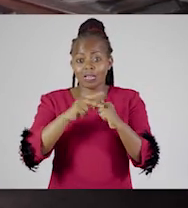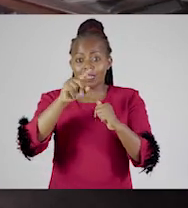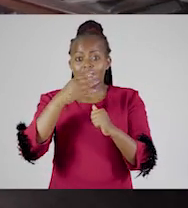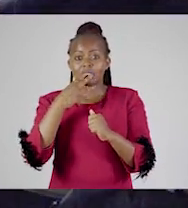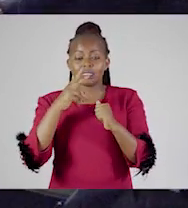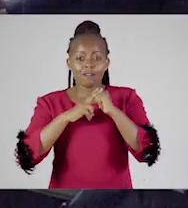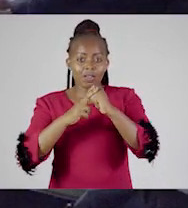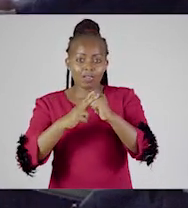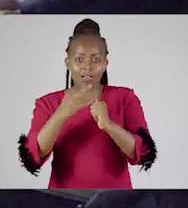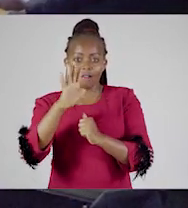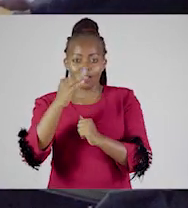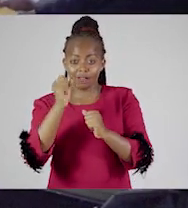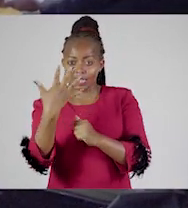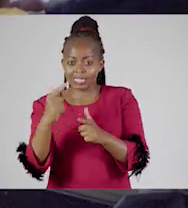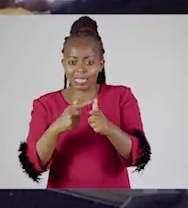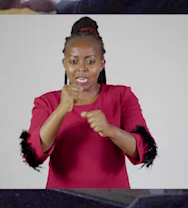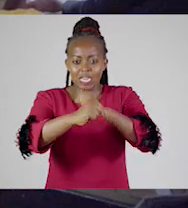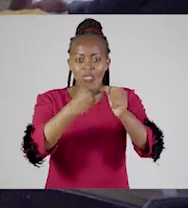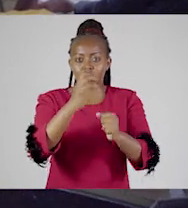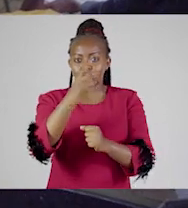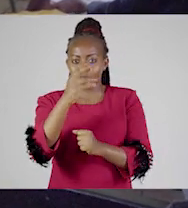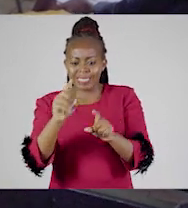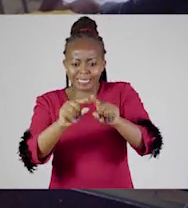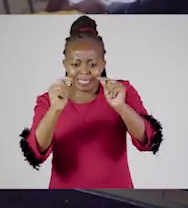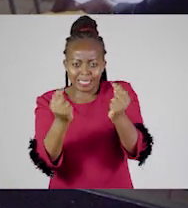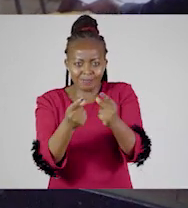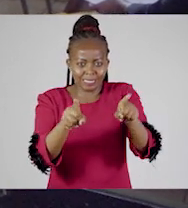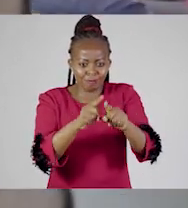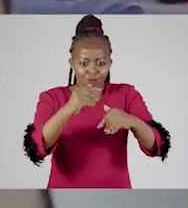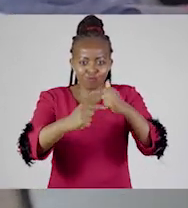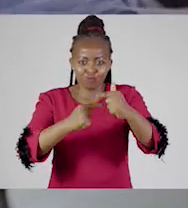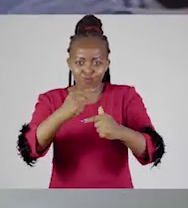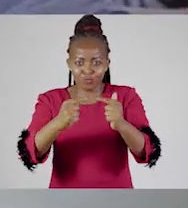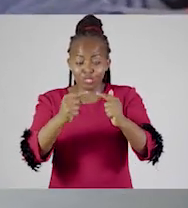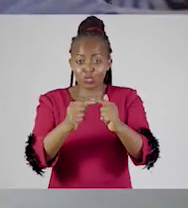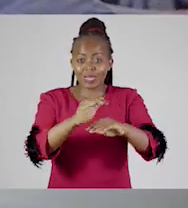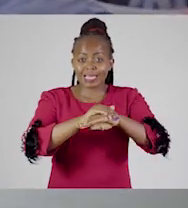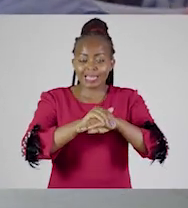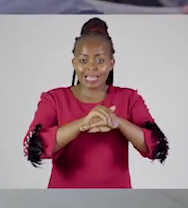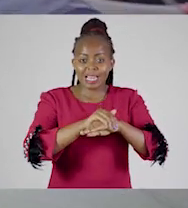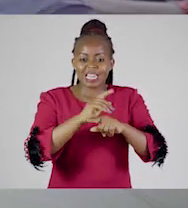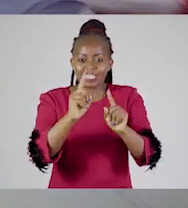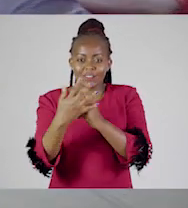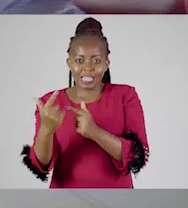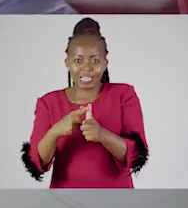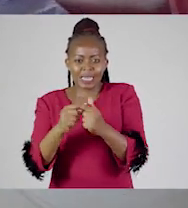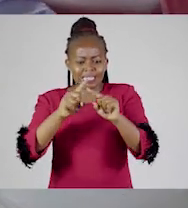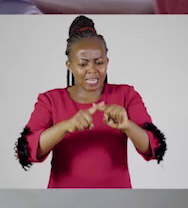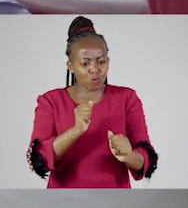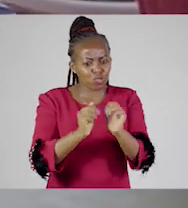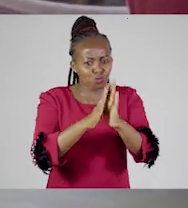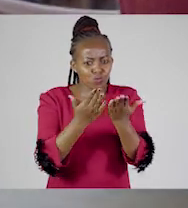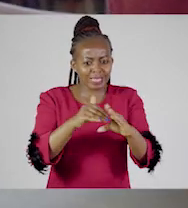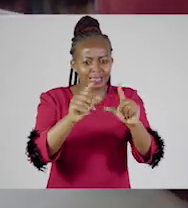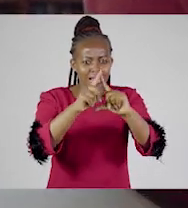137,705 items. And then in 2020, the team proceeded to now weed the collection and determine which